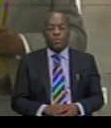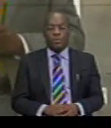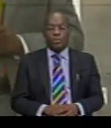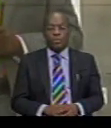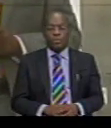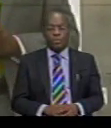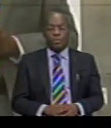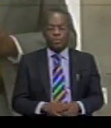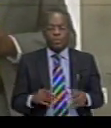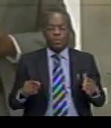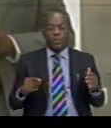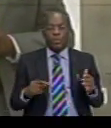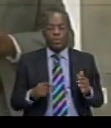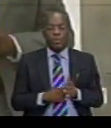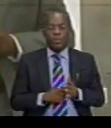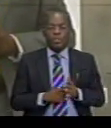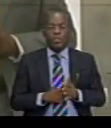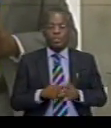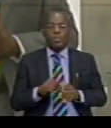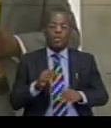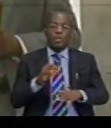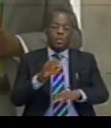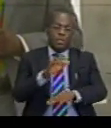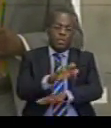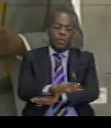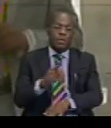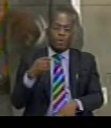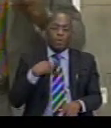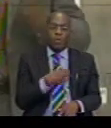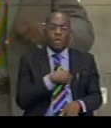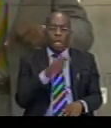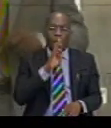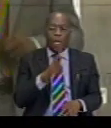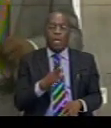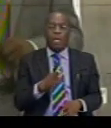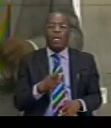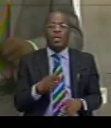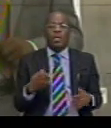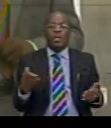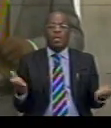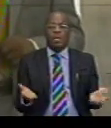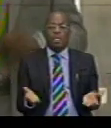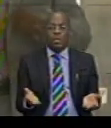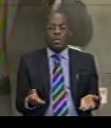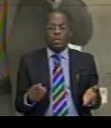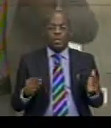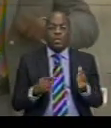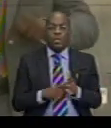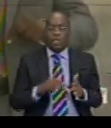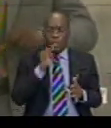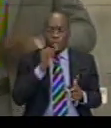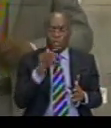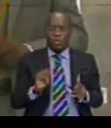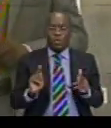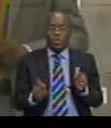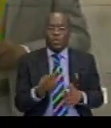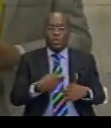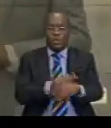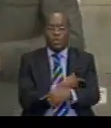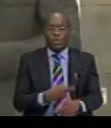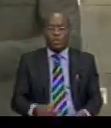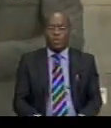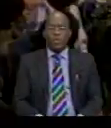This evening we are here. C'est le premier jour. And this le is the first jour. Day. The first day.